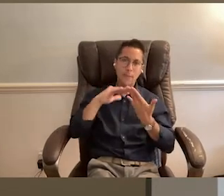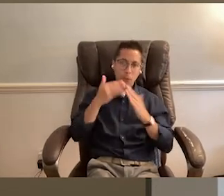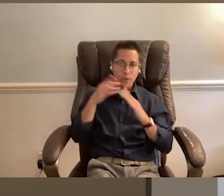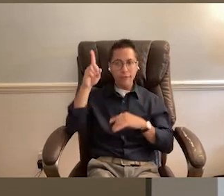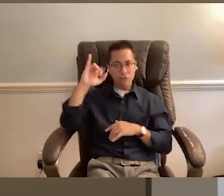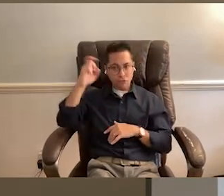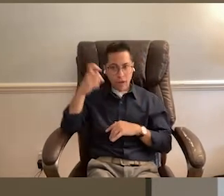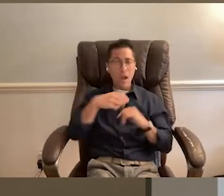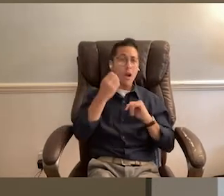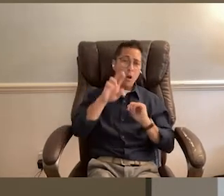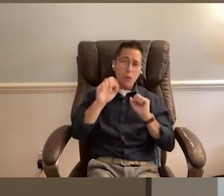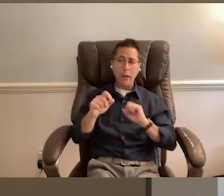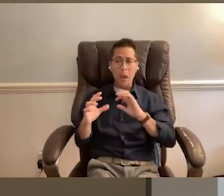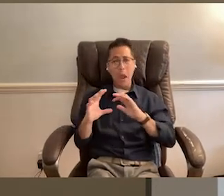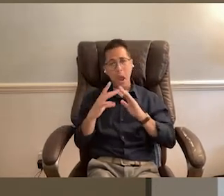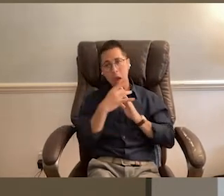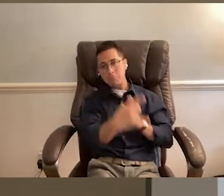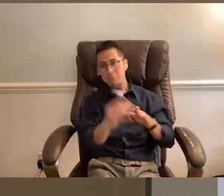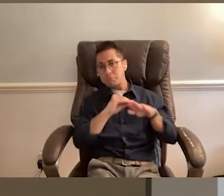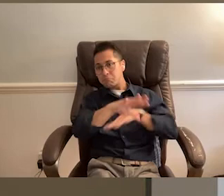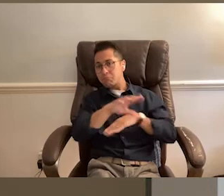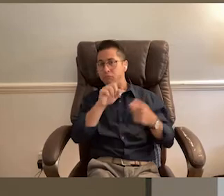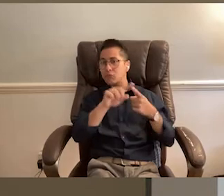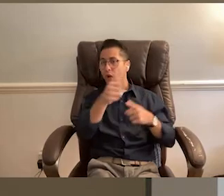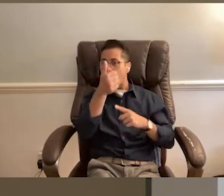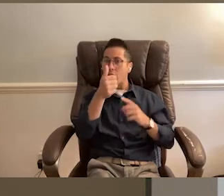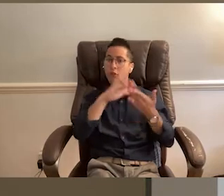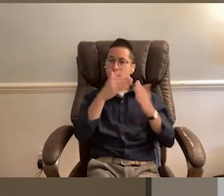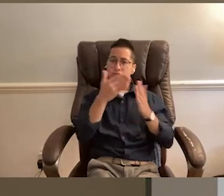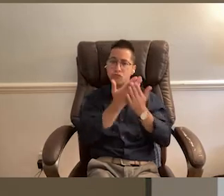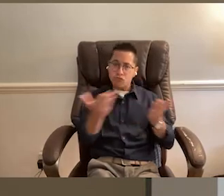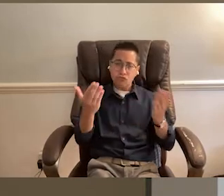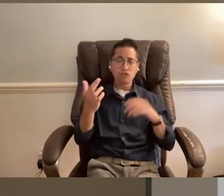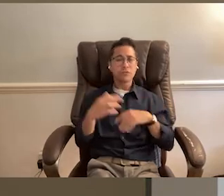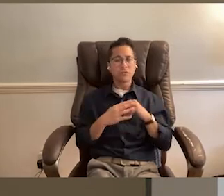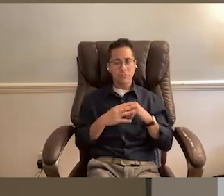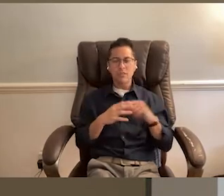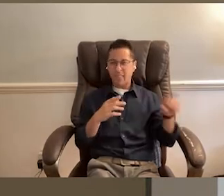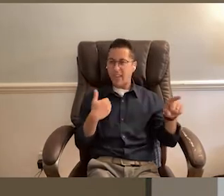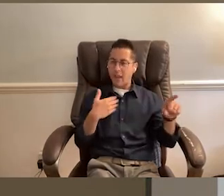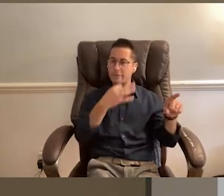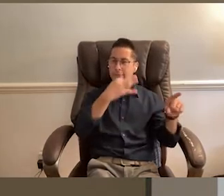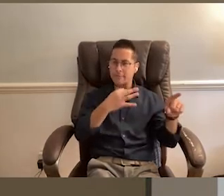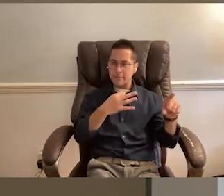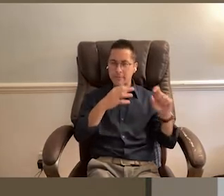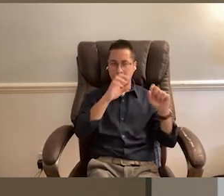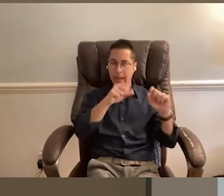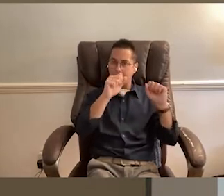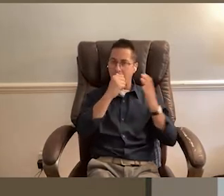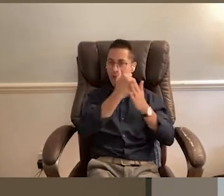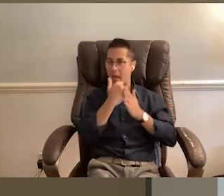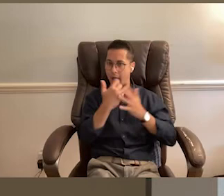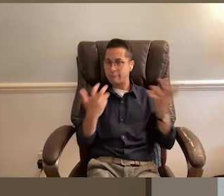transition programs that are also really awesome that are run by the university themselves. OCT is run through the ARC Jacksonville, and something I really